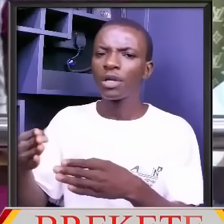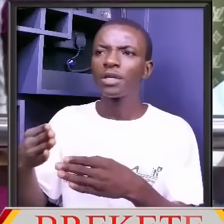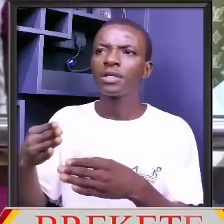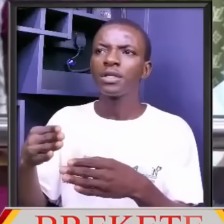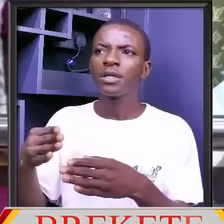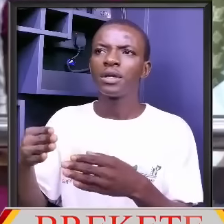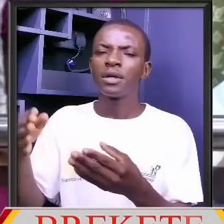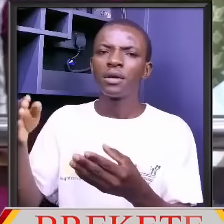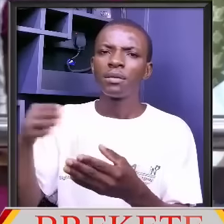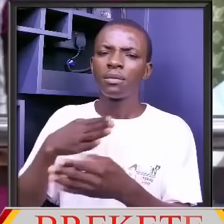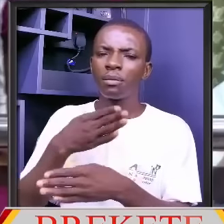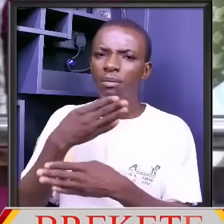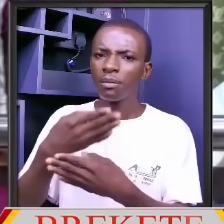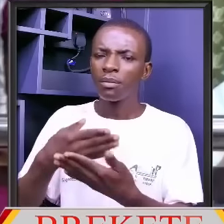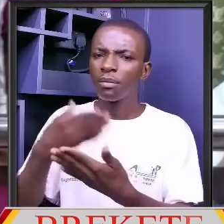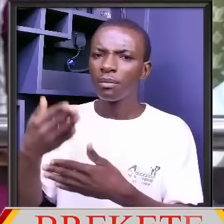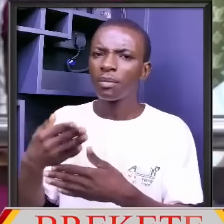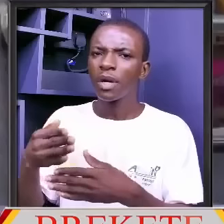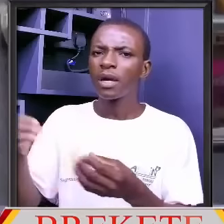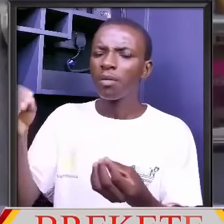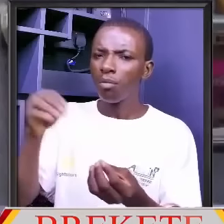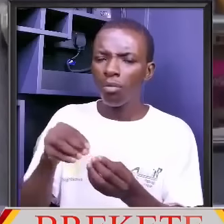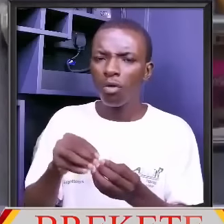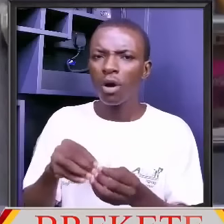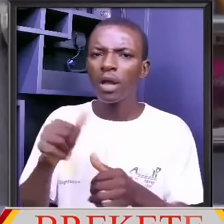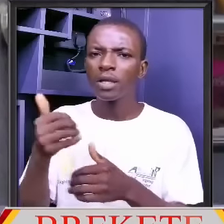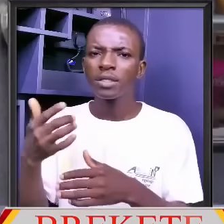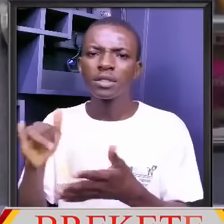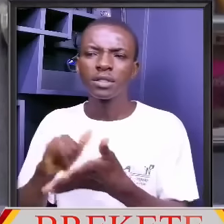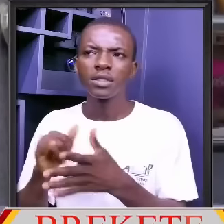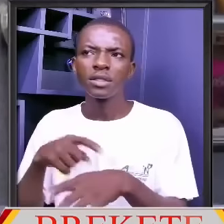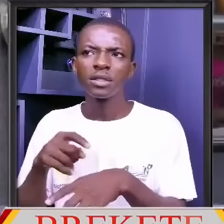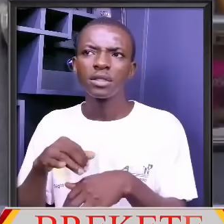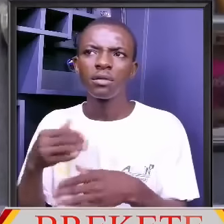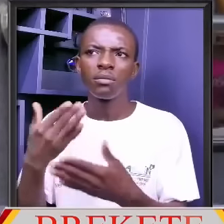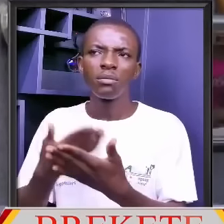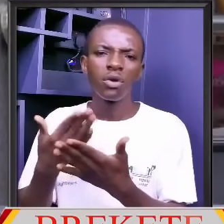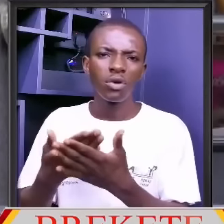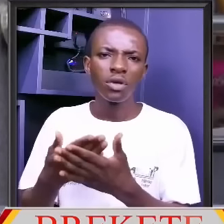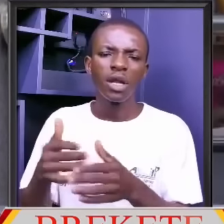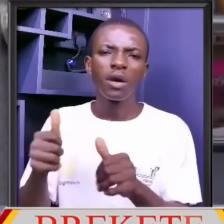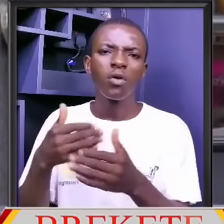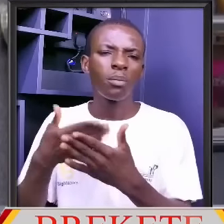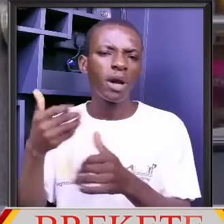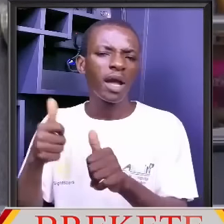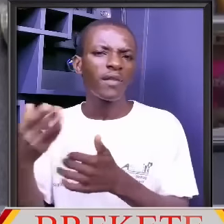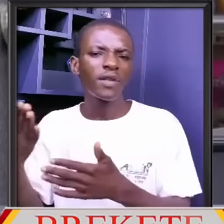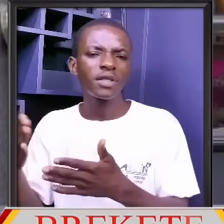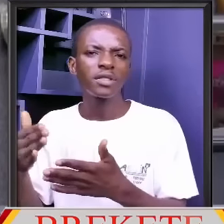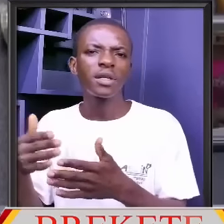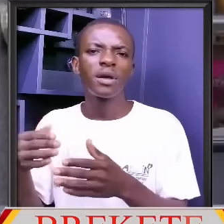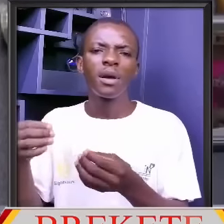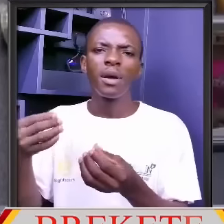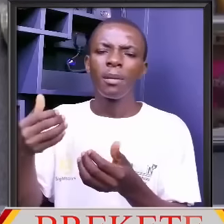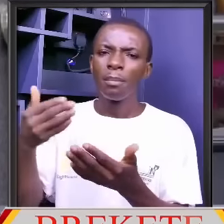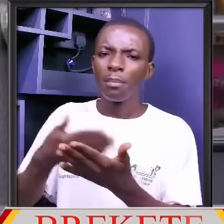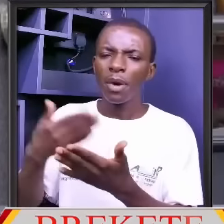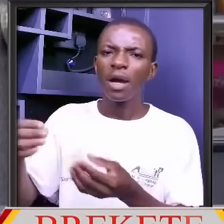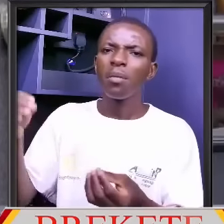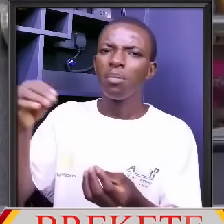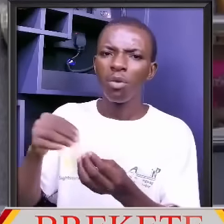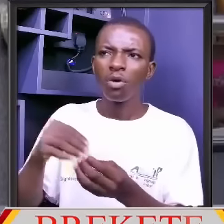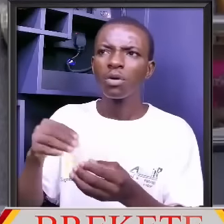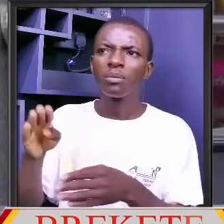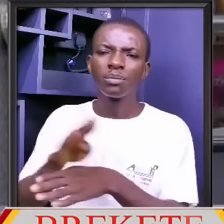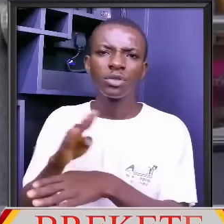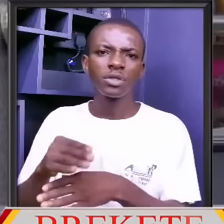even buy am extra. The woman comes anytime when me go market, money where she dey give me, I go buy everything, buy am extra. Say and